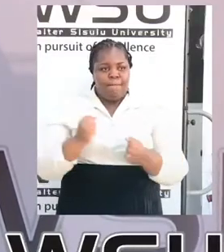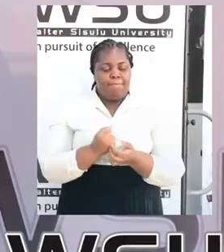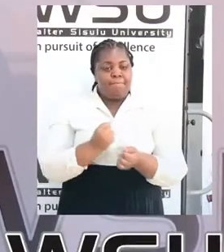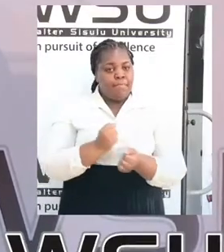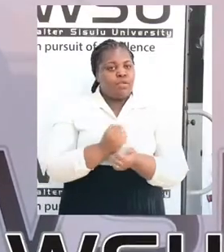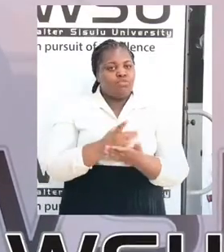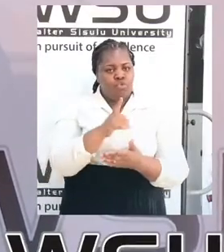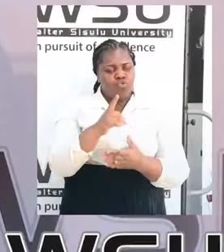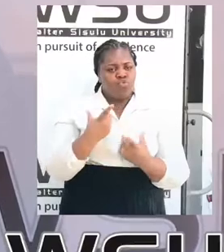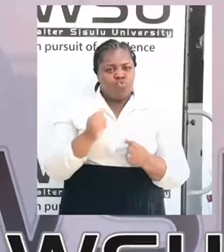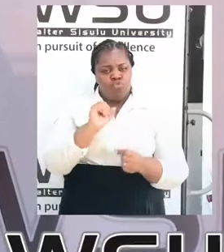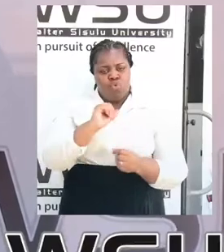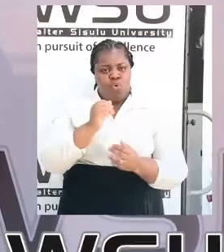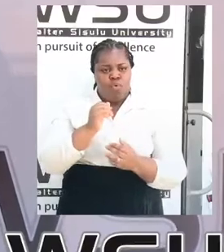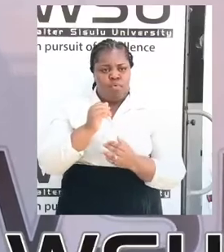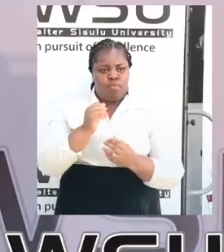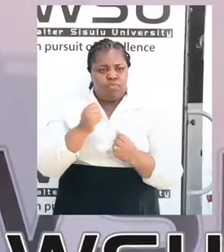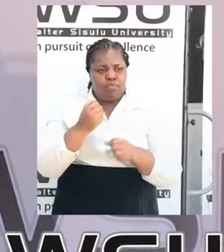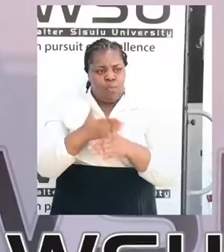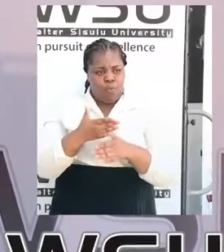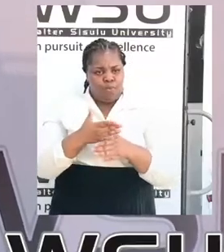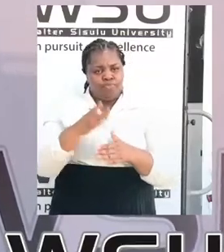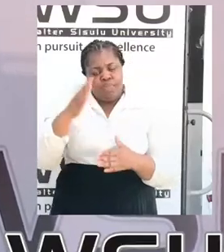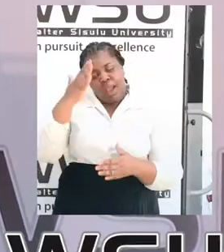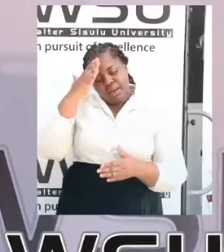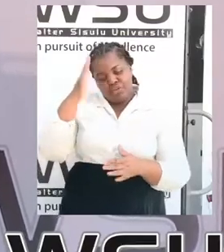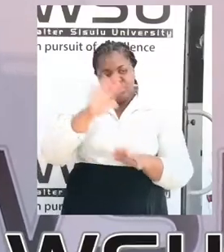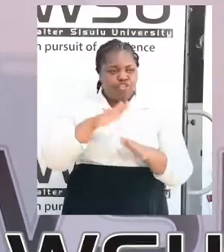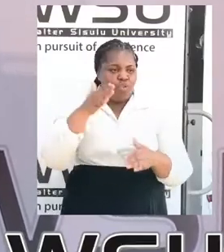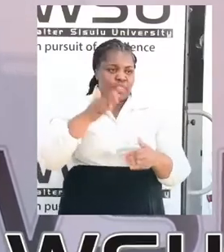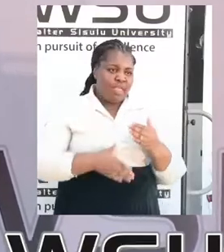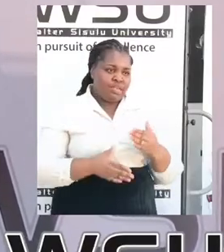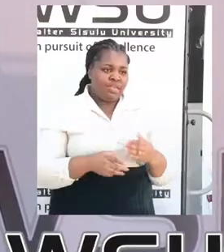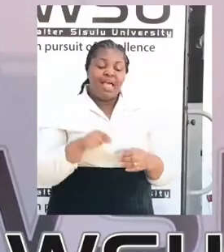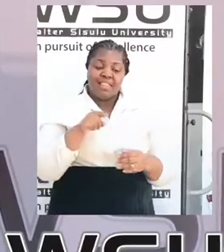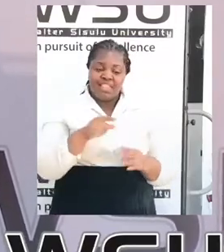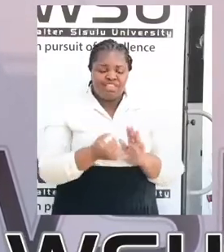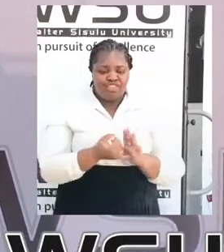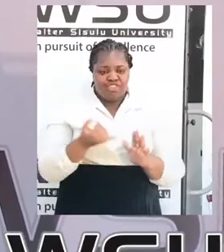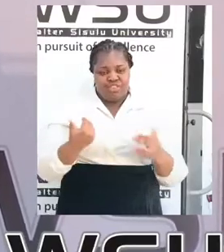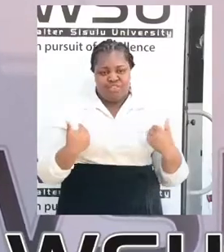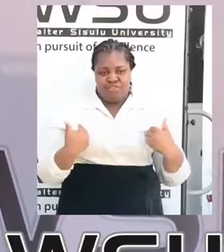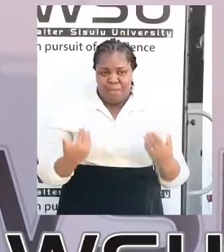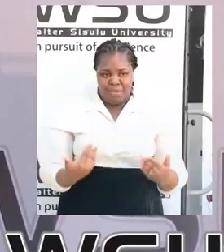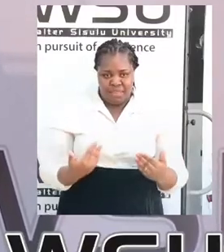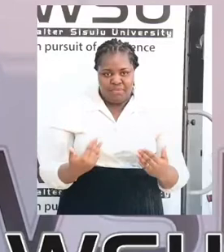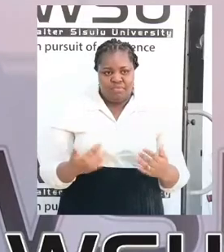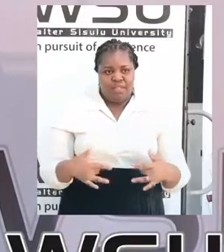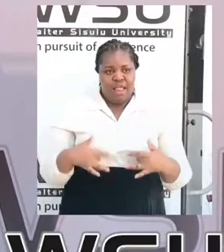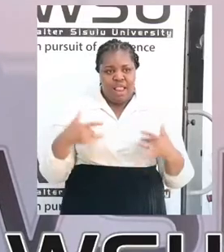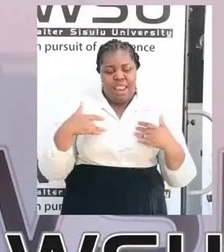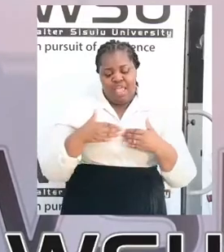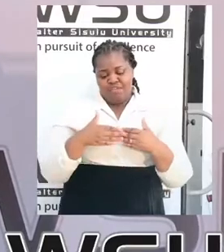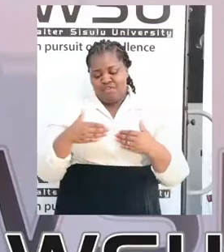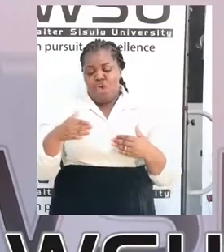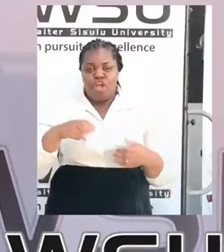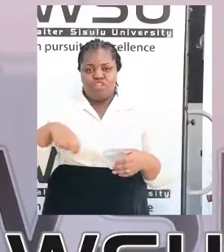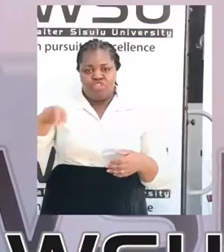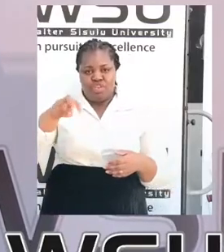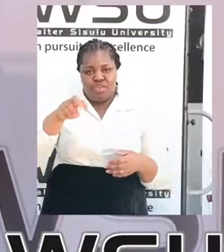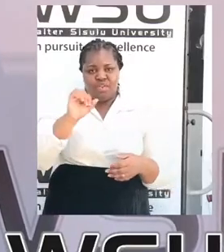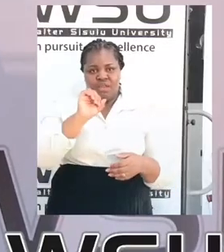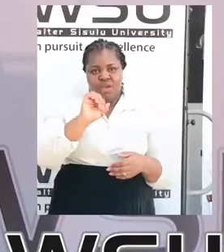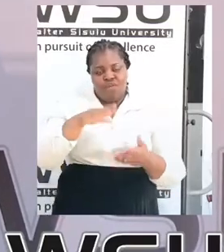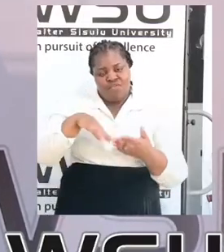mark. Graduation is not the end. It's just the beginning of a lifelong journey